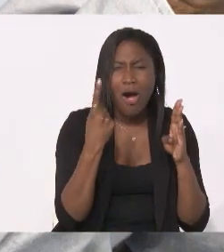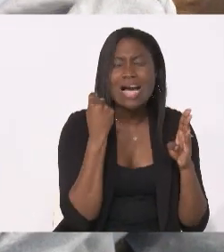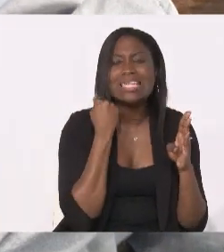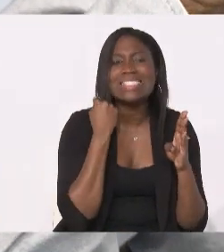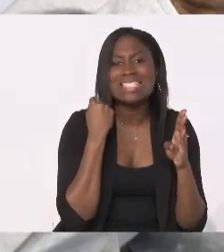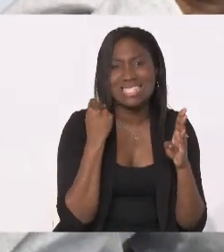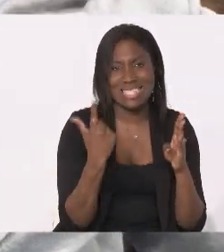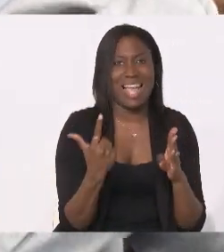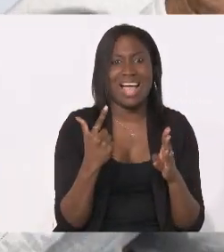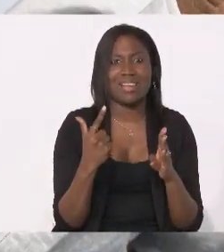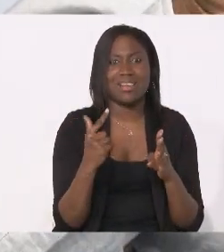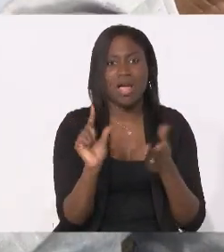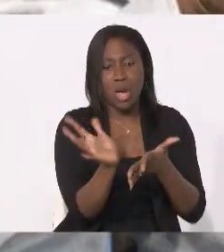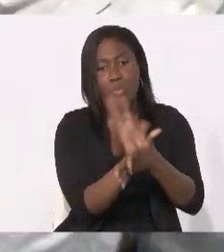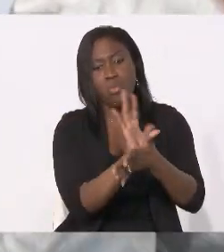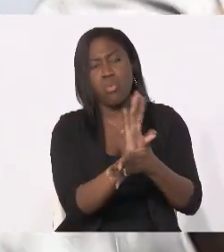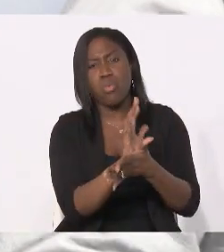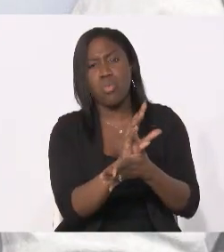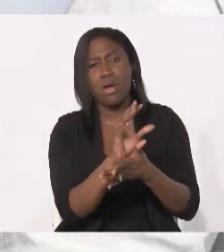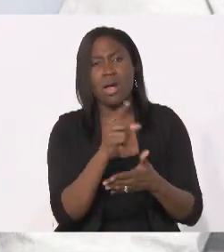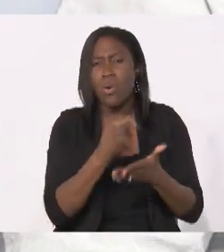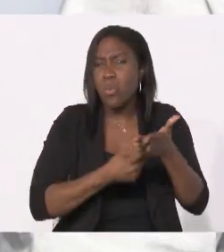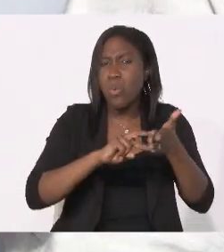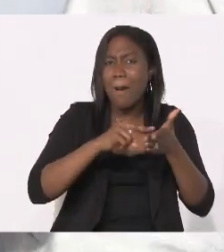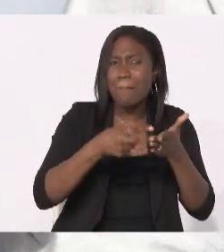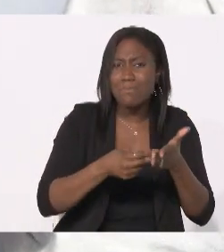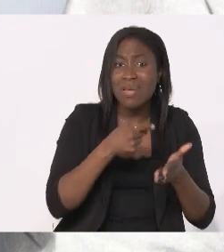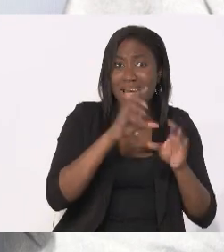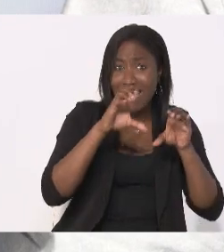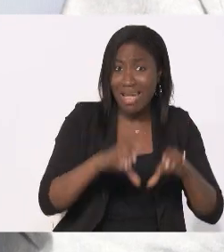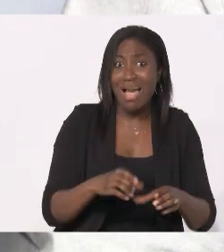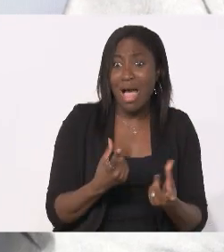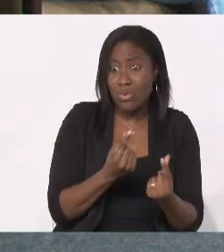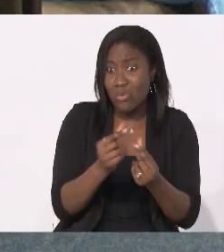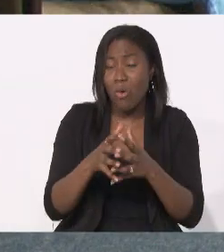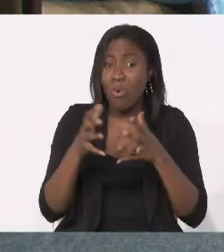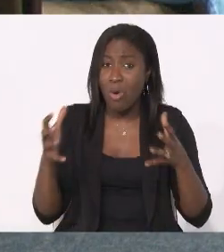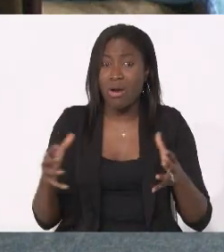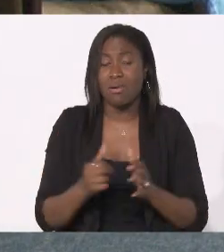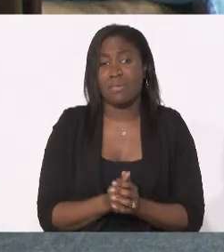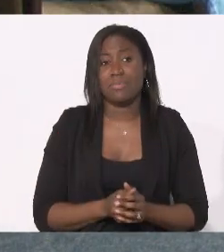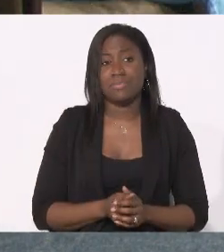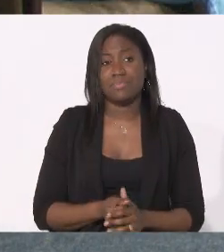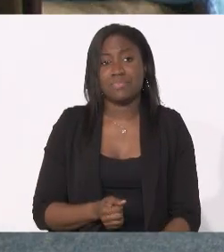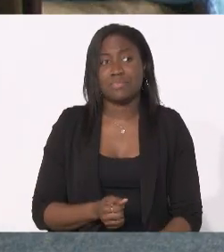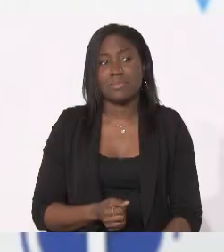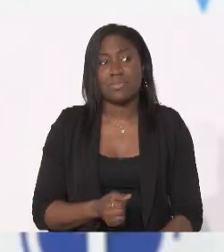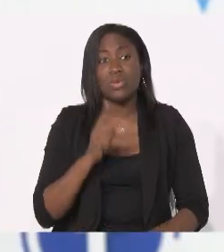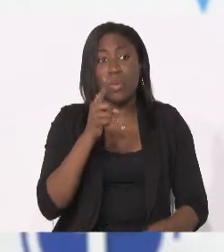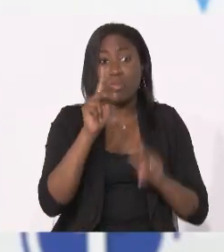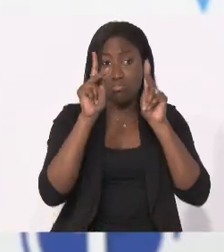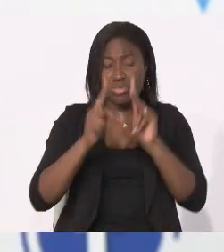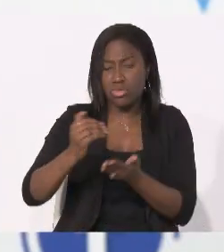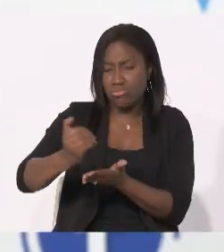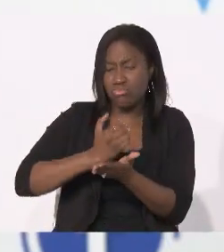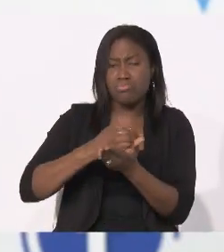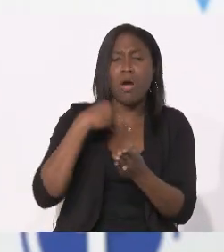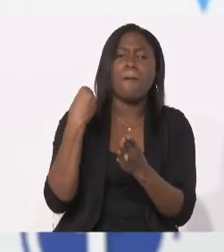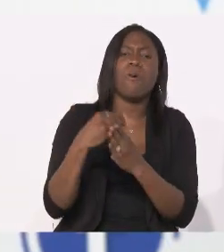of everybody. But like Gael, nobody listening to Gael. Why you say that? Oh, maybe, okay, right, those mean 4 you people. stop, you stop. I